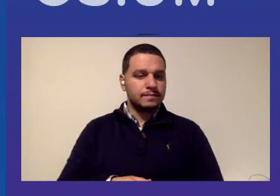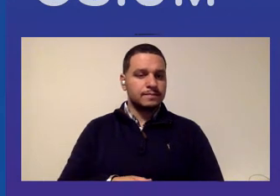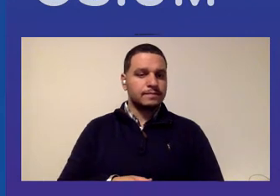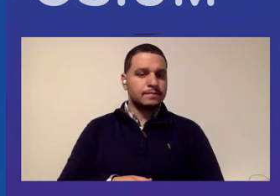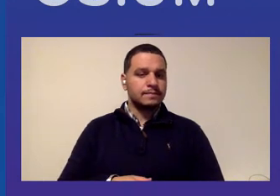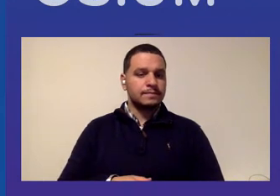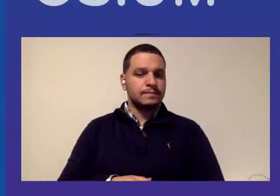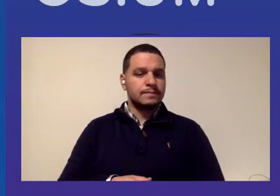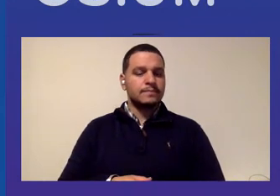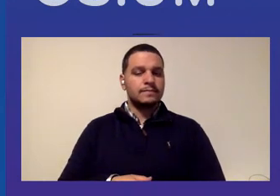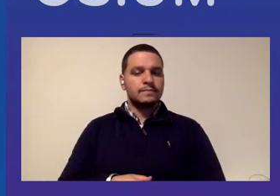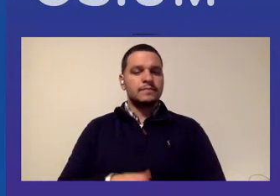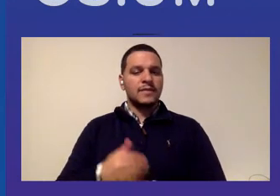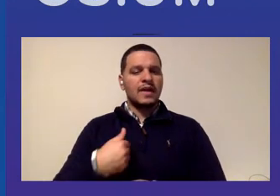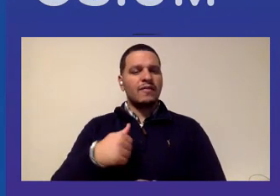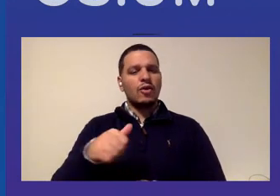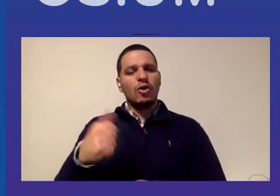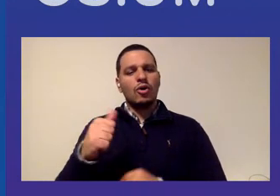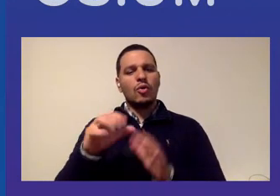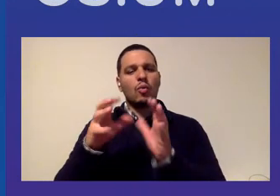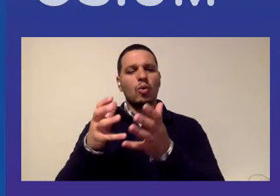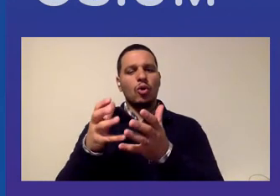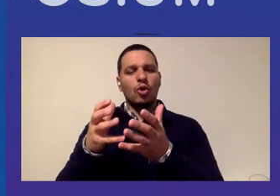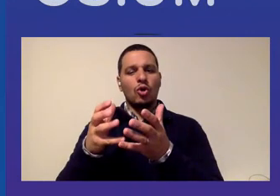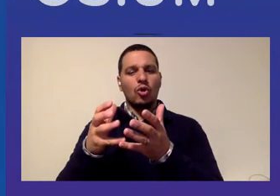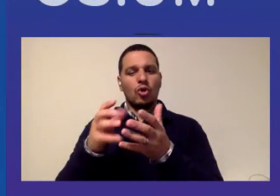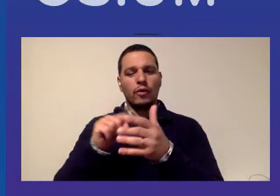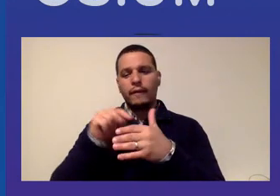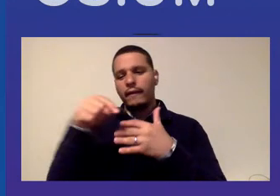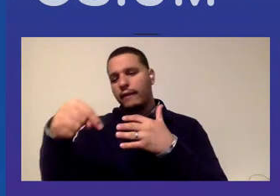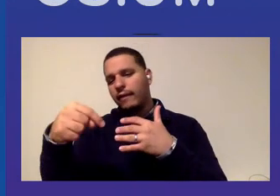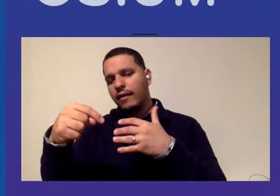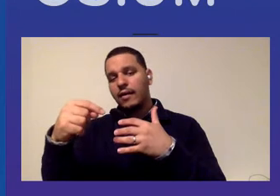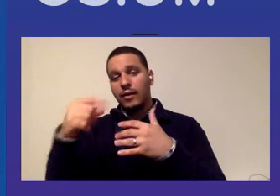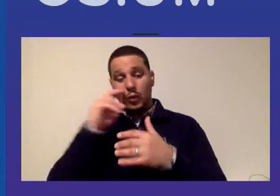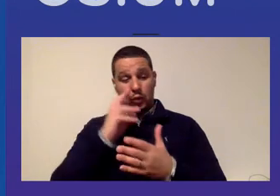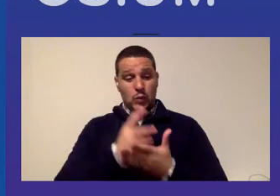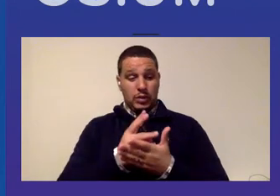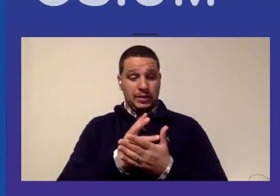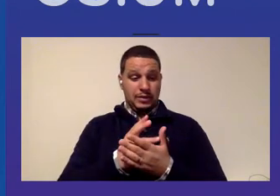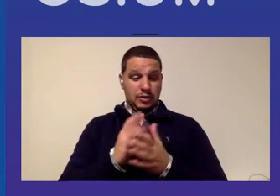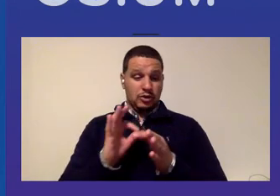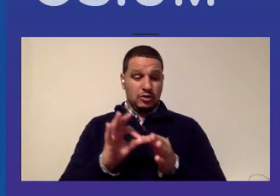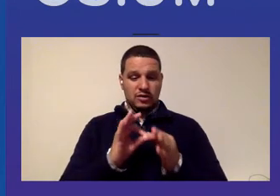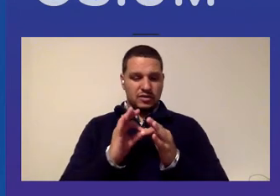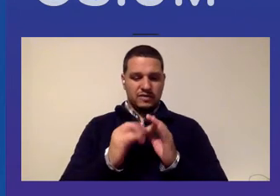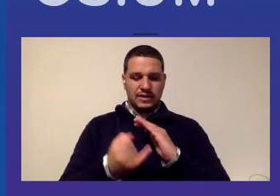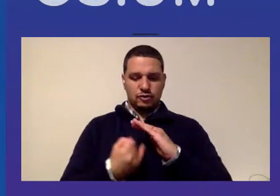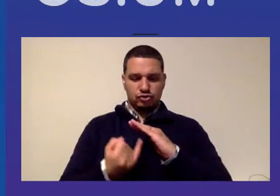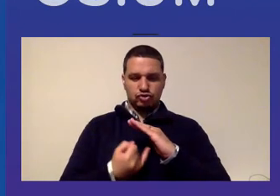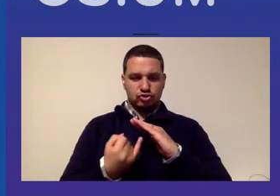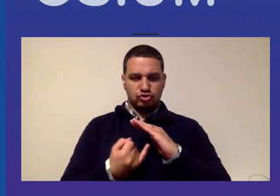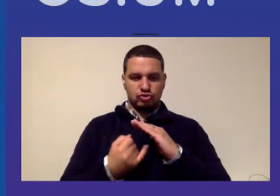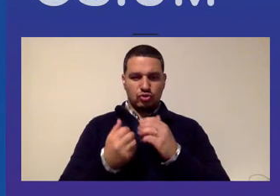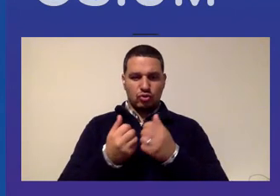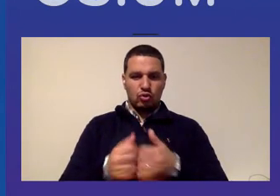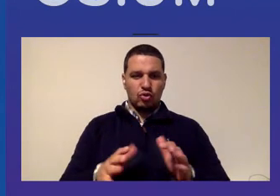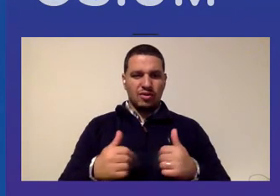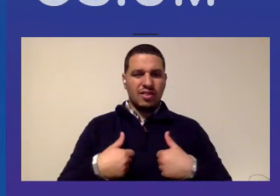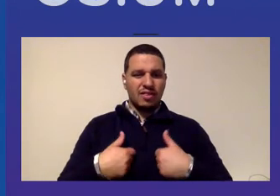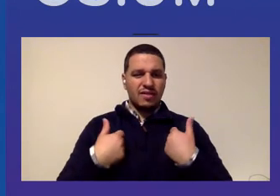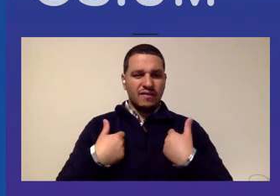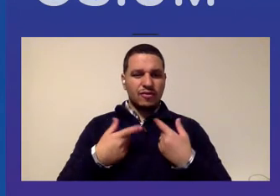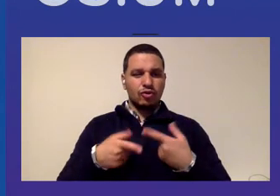There is another world on the other side of this, as we witness in collective isolation the loss of life in the